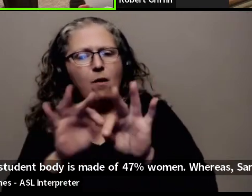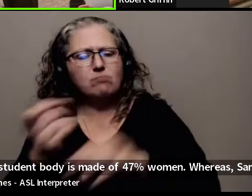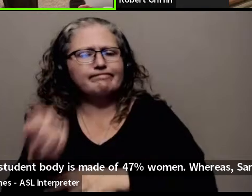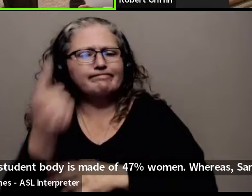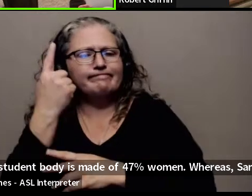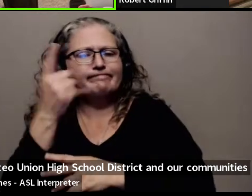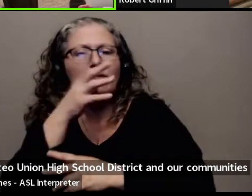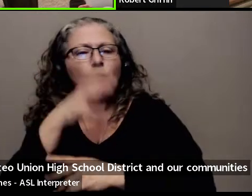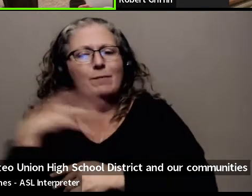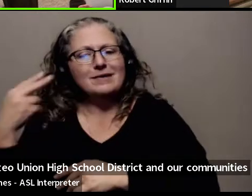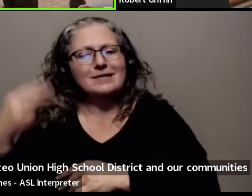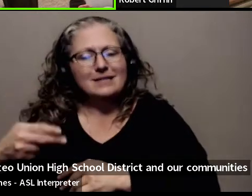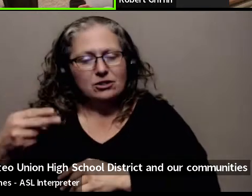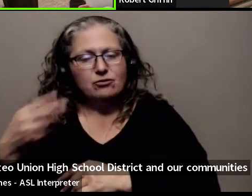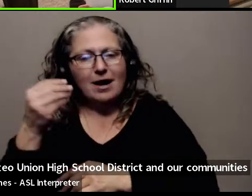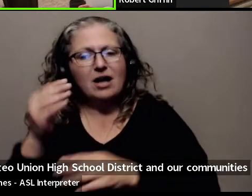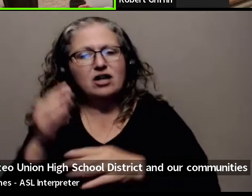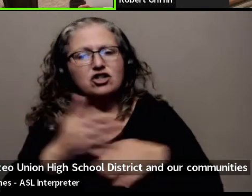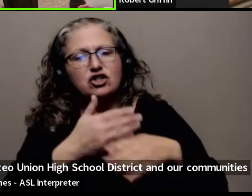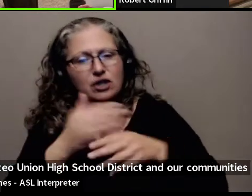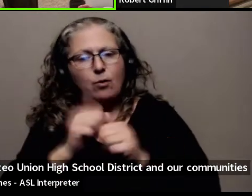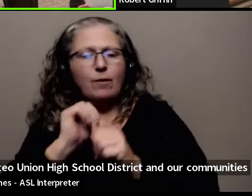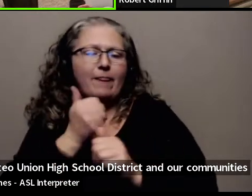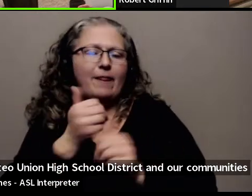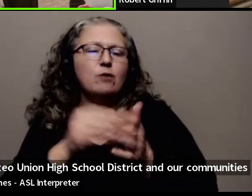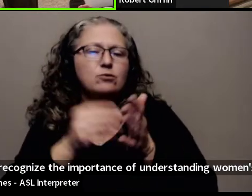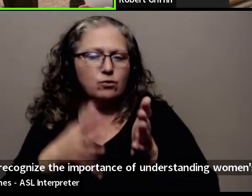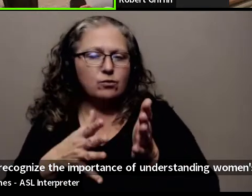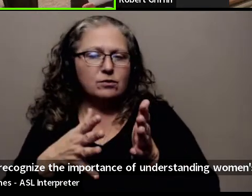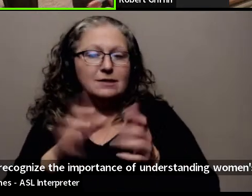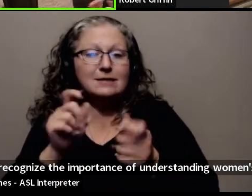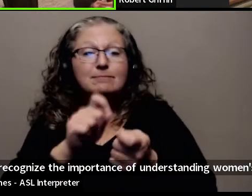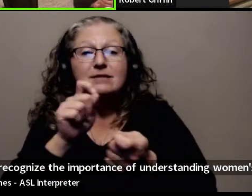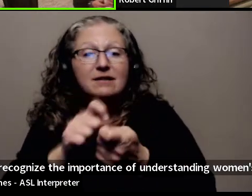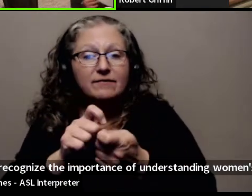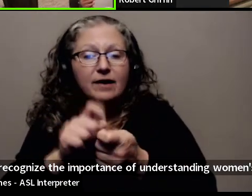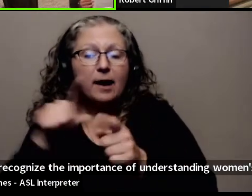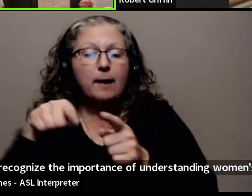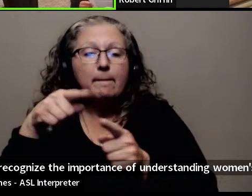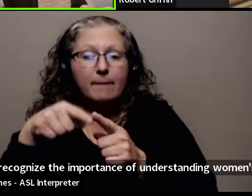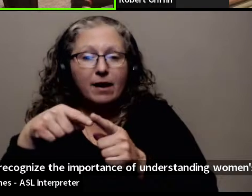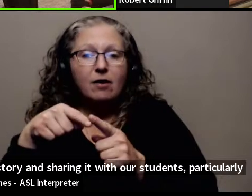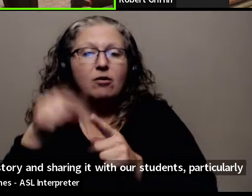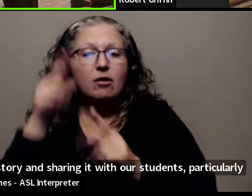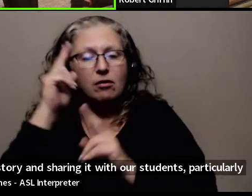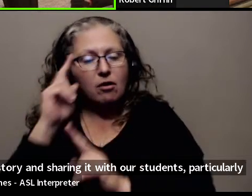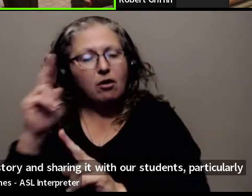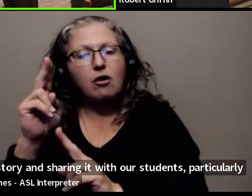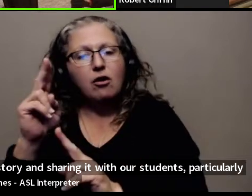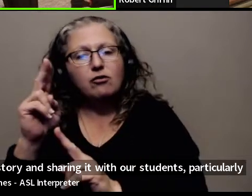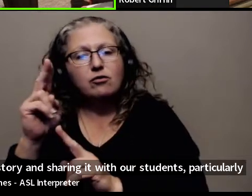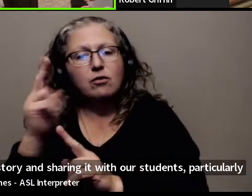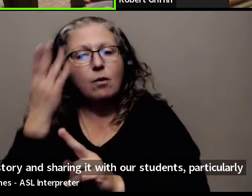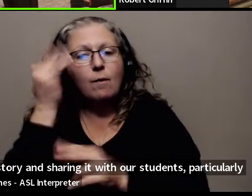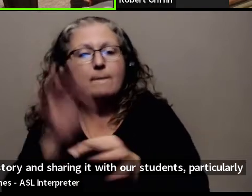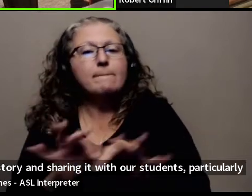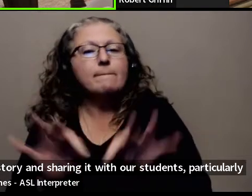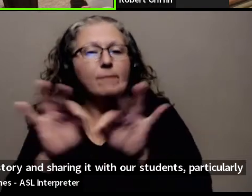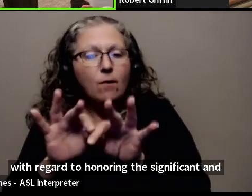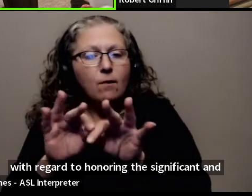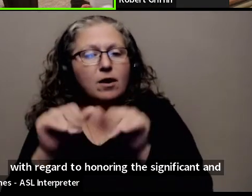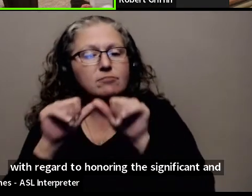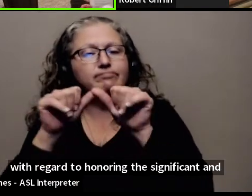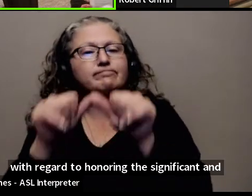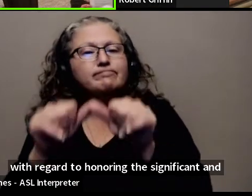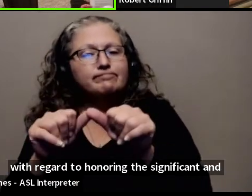understanding women's history and sharing it with our students, particularly with regard to honoring the significant and